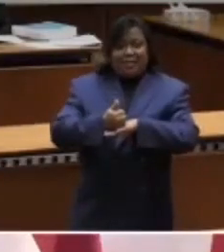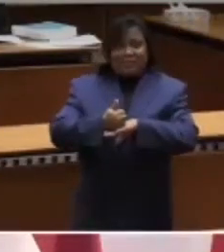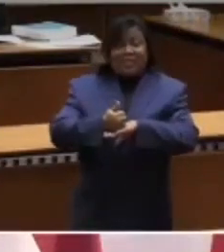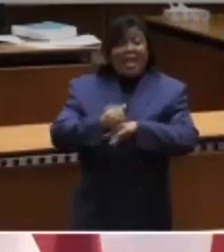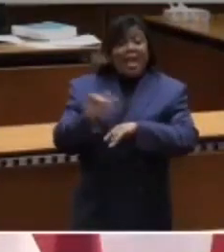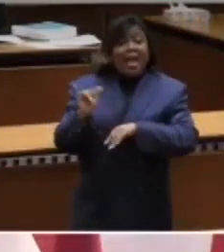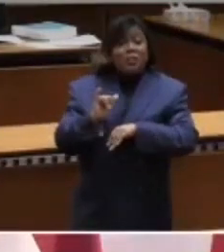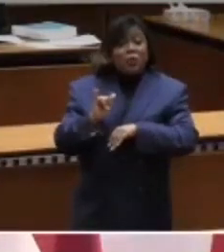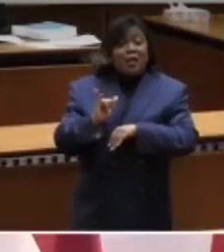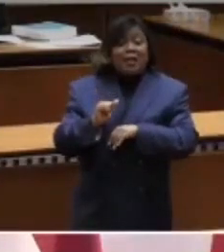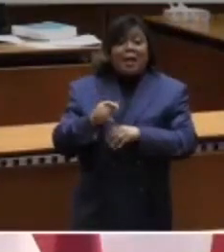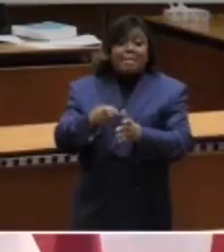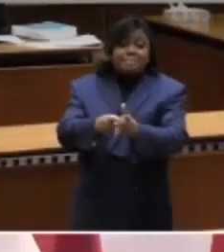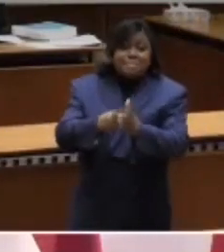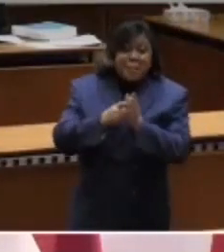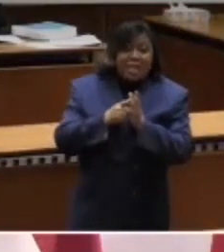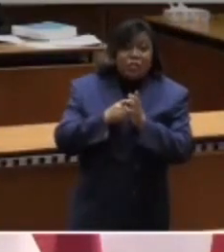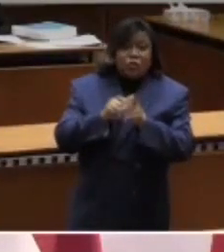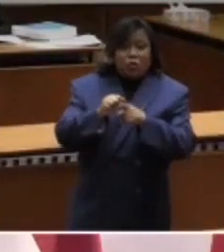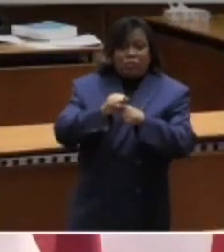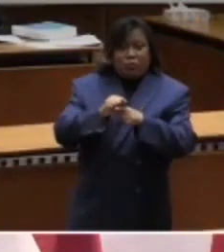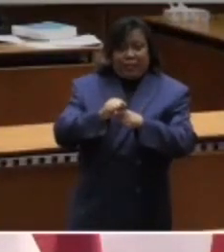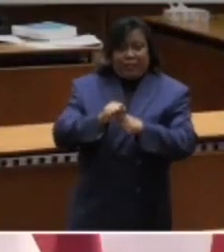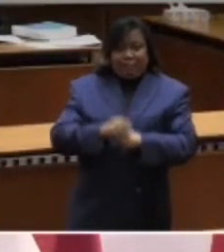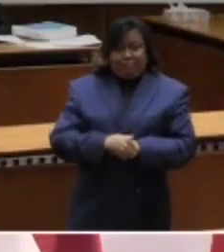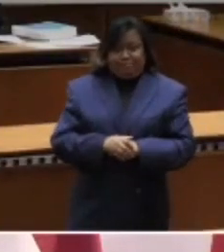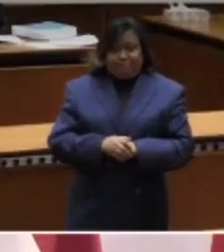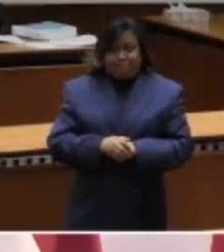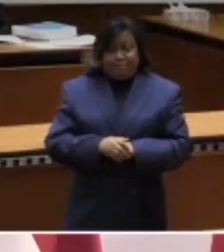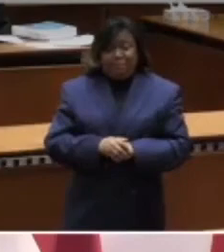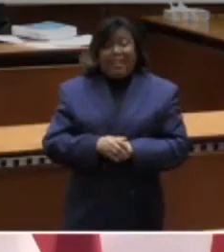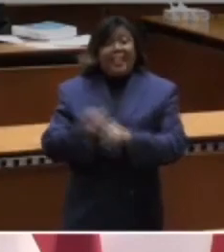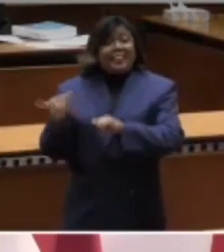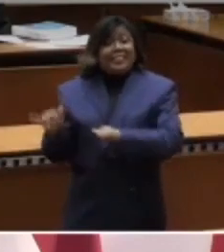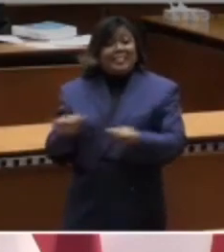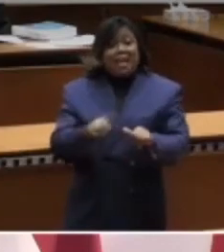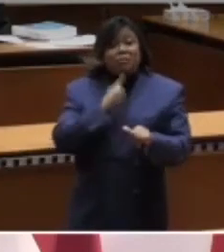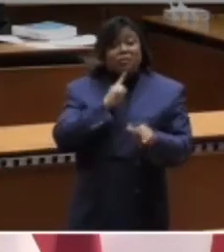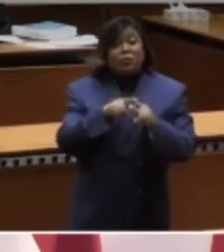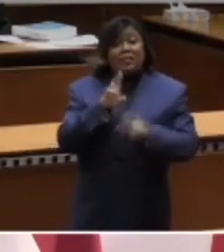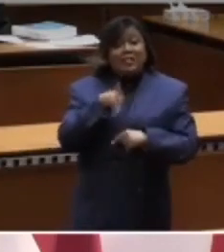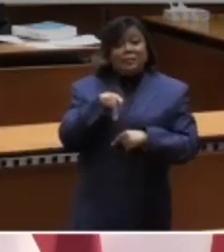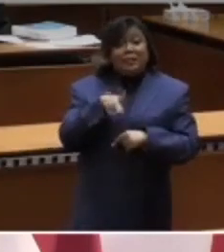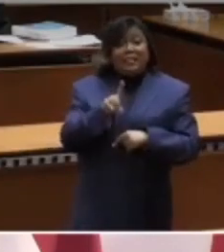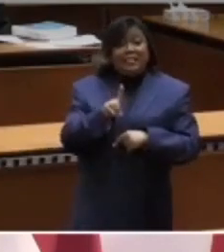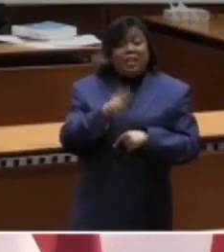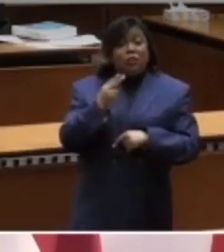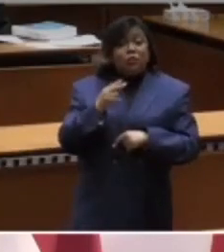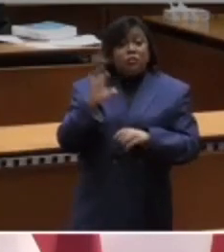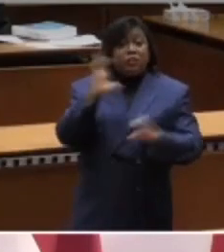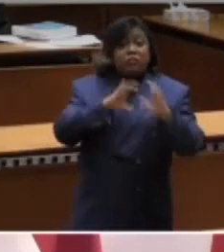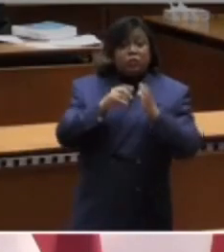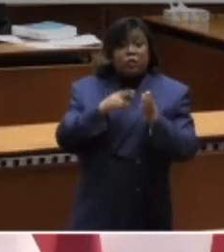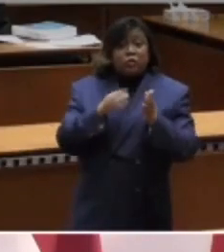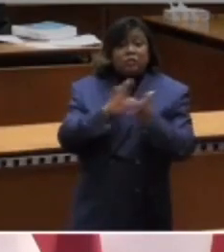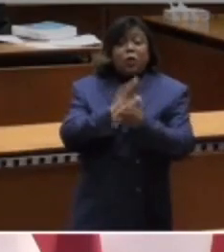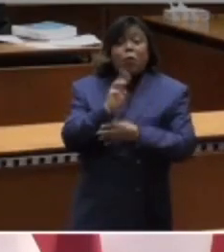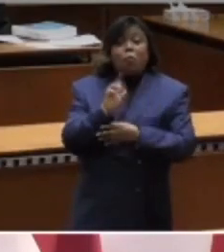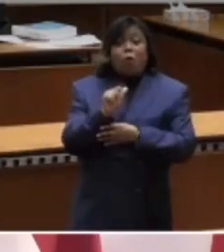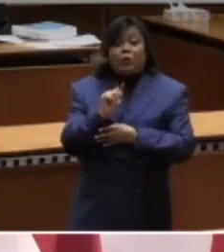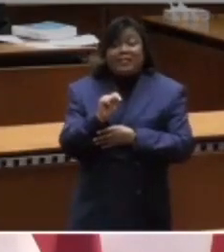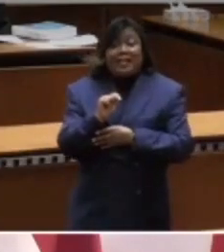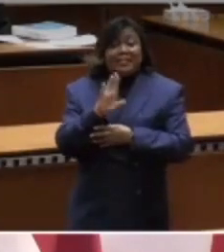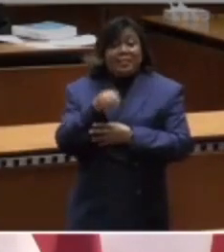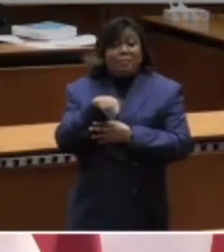as well as mandatory training. The same is true of the CPD's use of search warrants. The